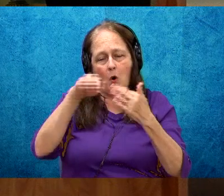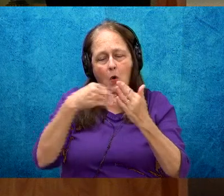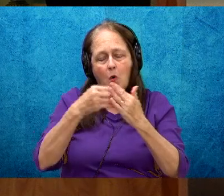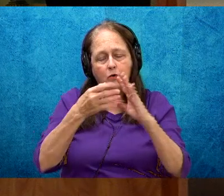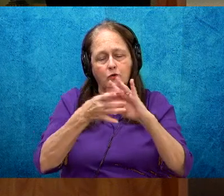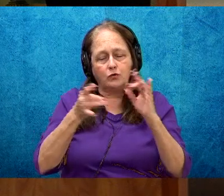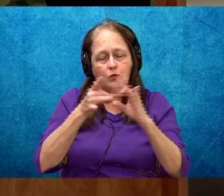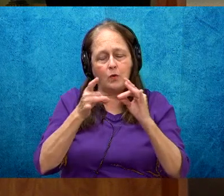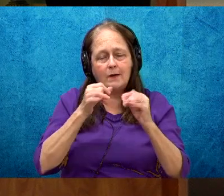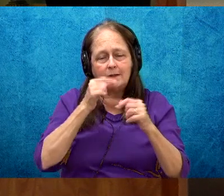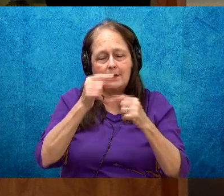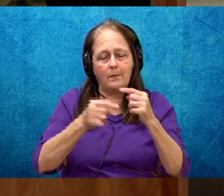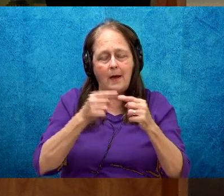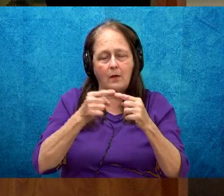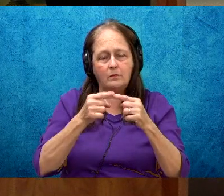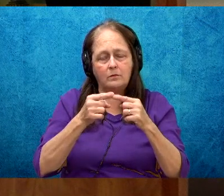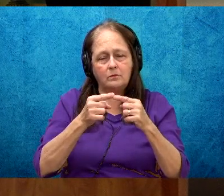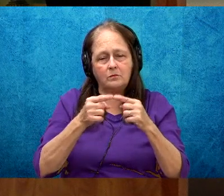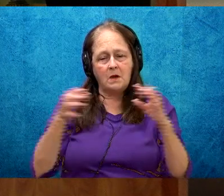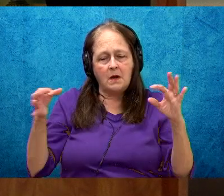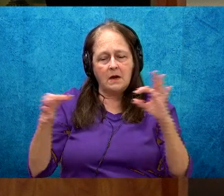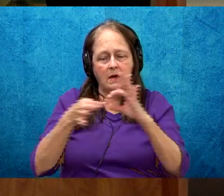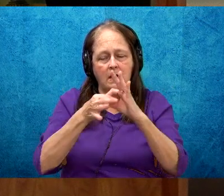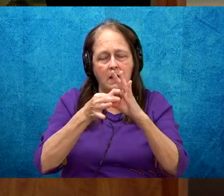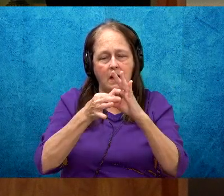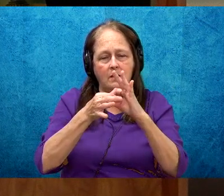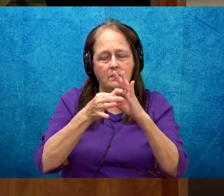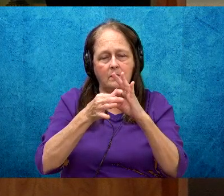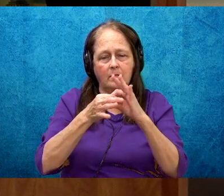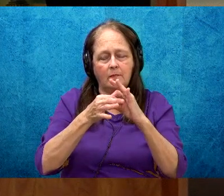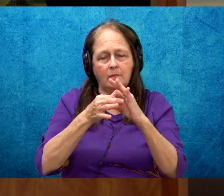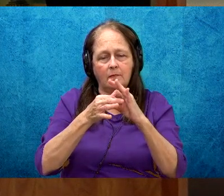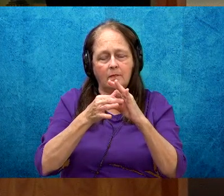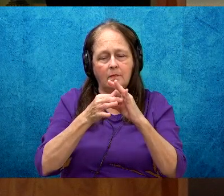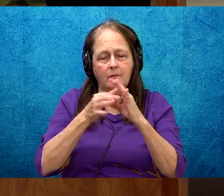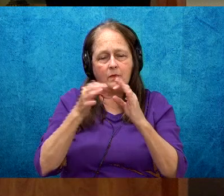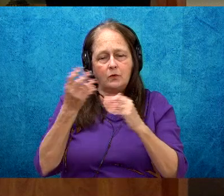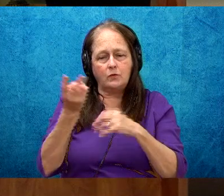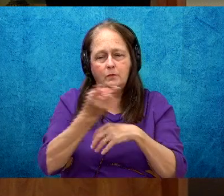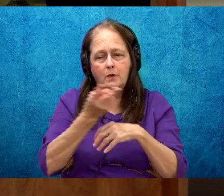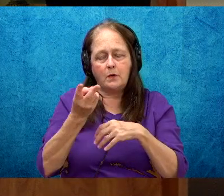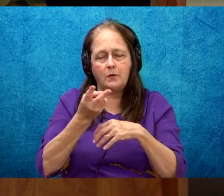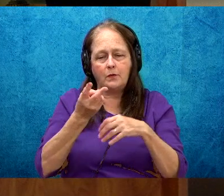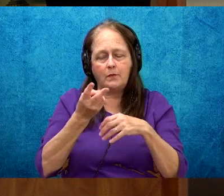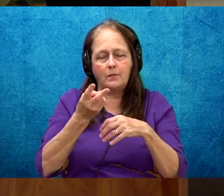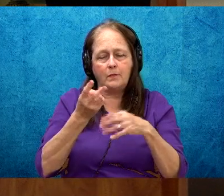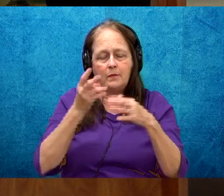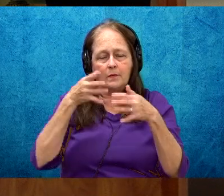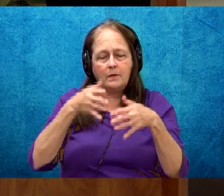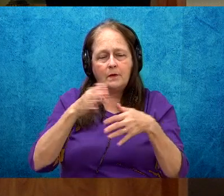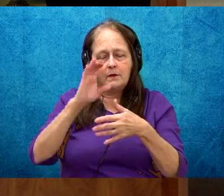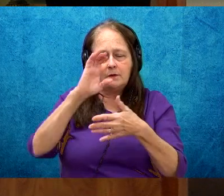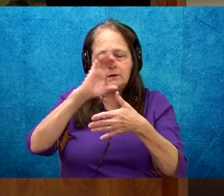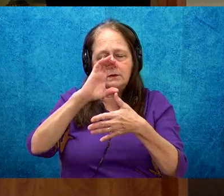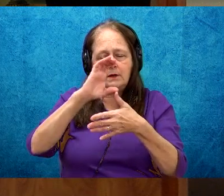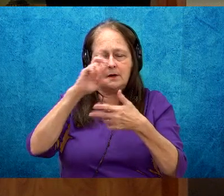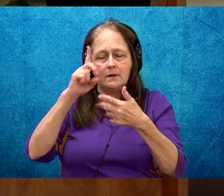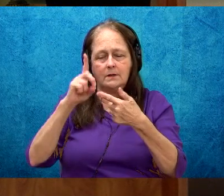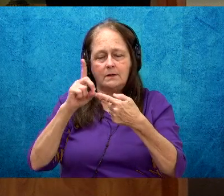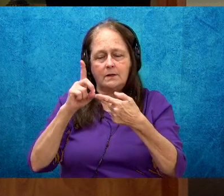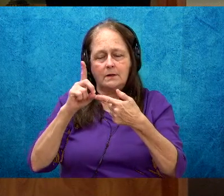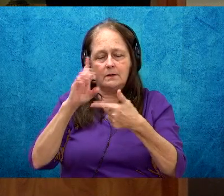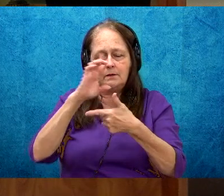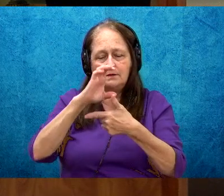about when we connect the two paragraphs. So let's go ahead and eliminate B. Now we're left with C and D.